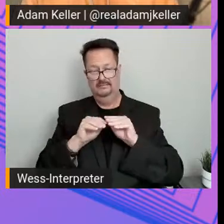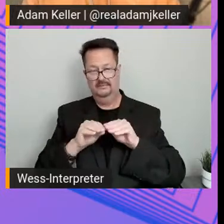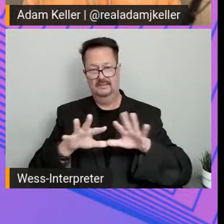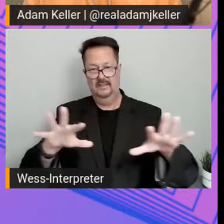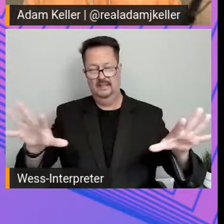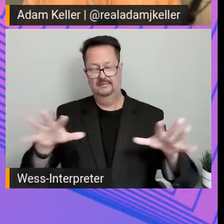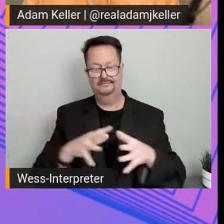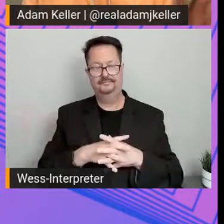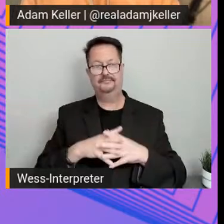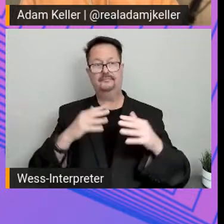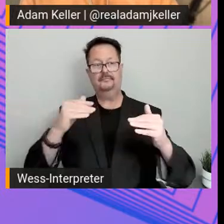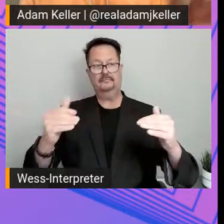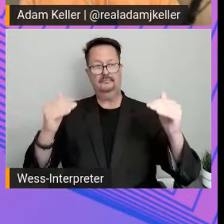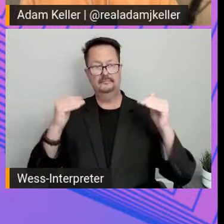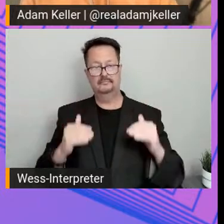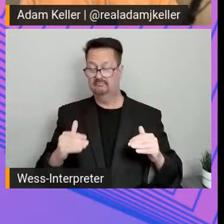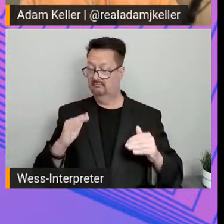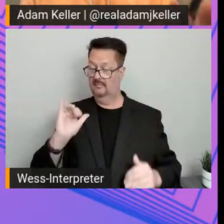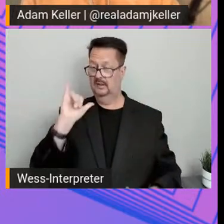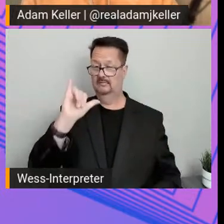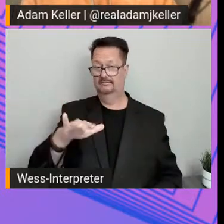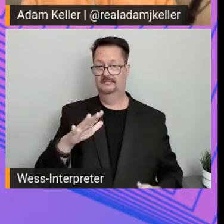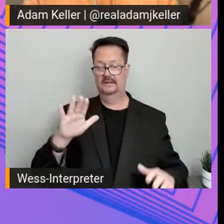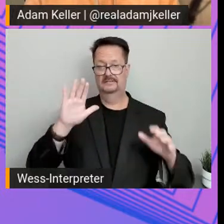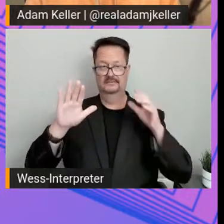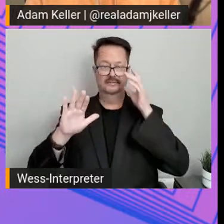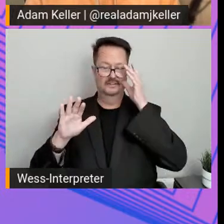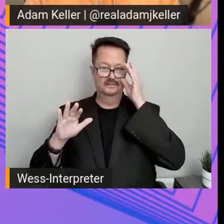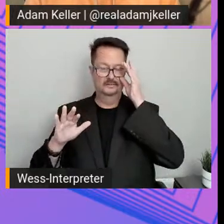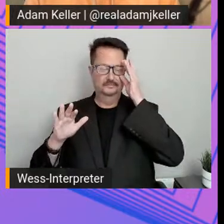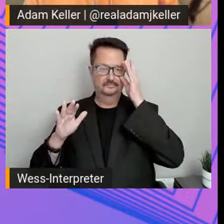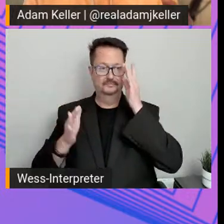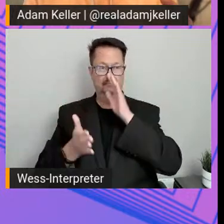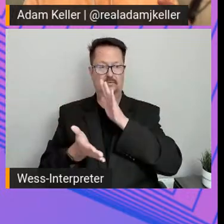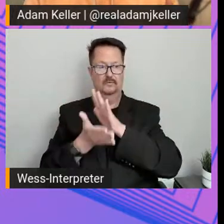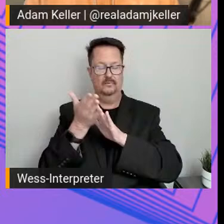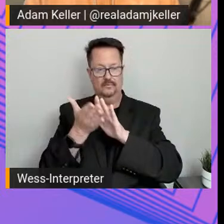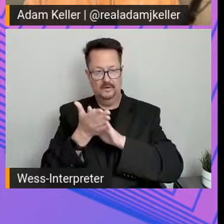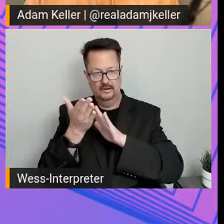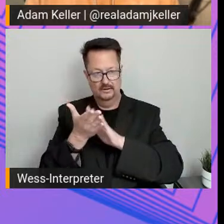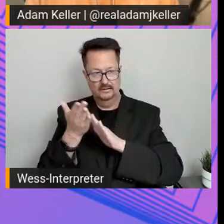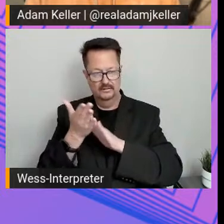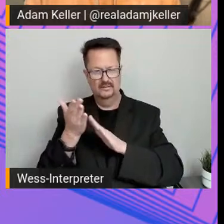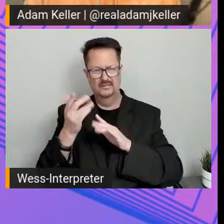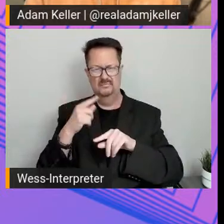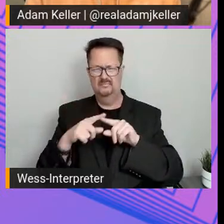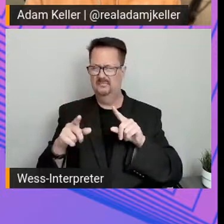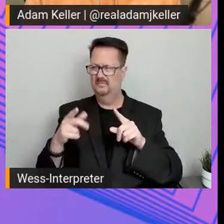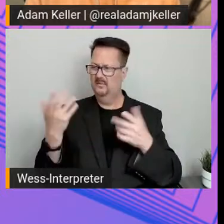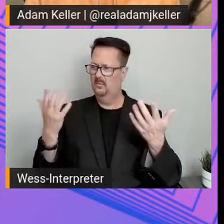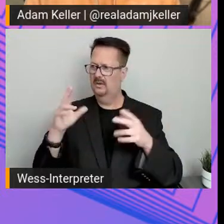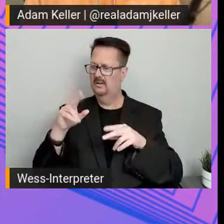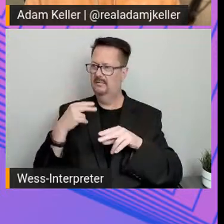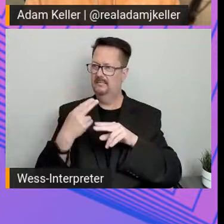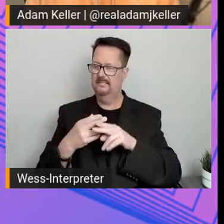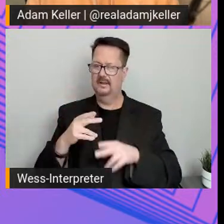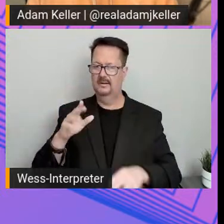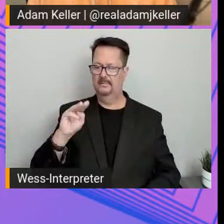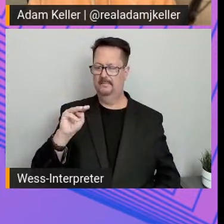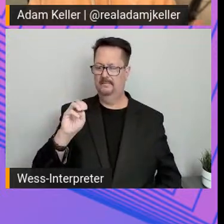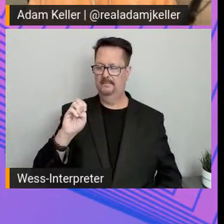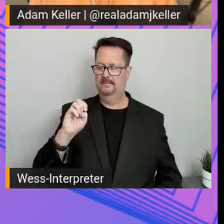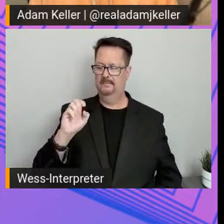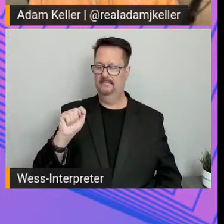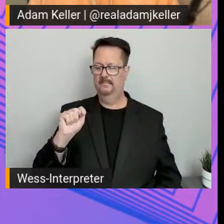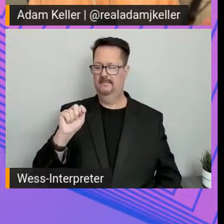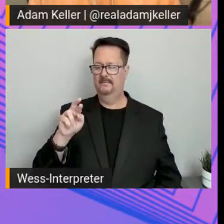And then that's great. We're running. We've figured it all out. But now what about metrics? What about logs? How am I auto